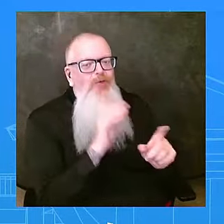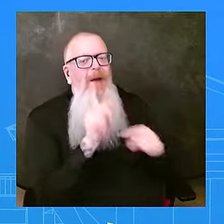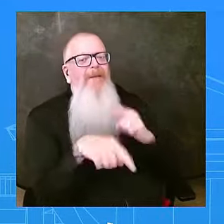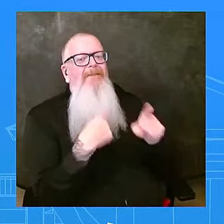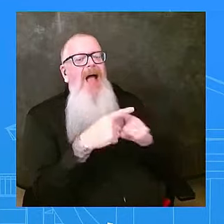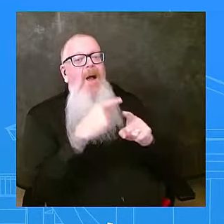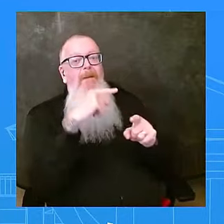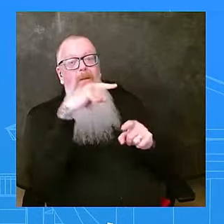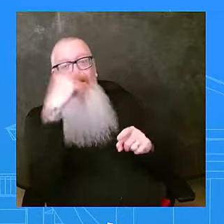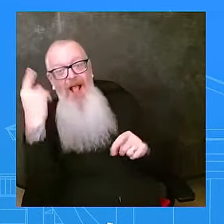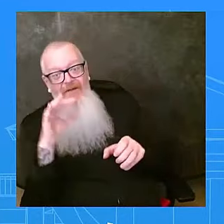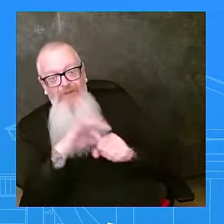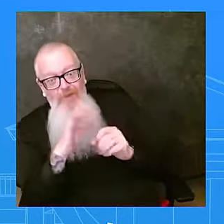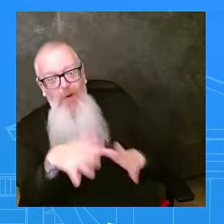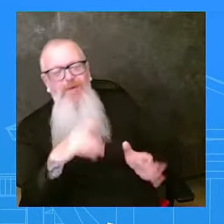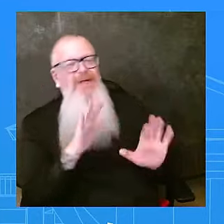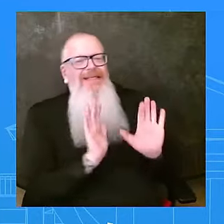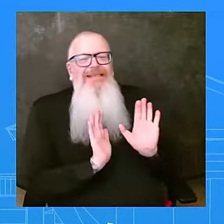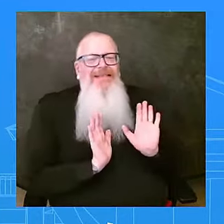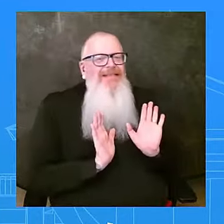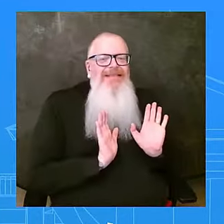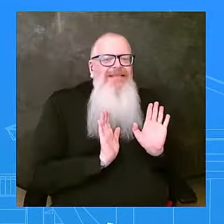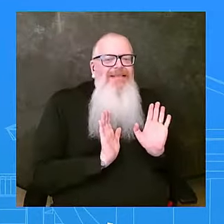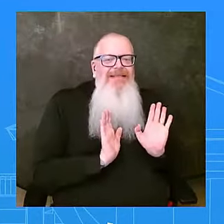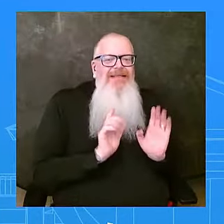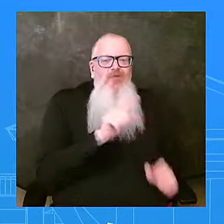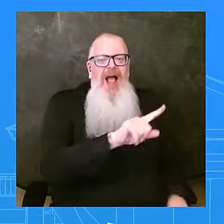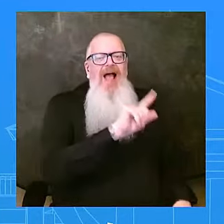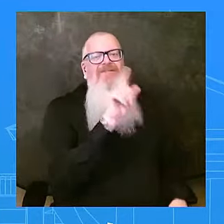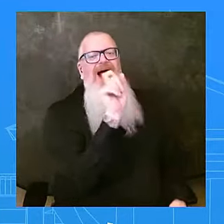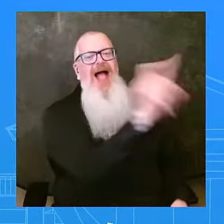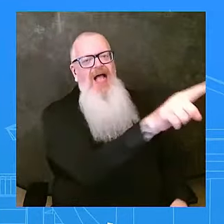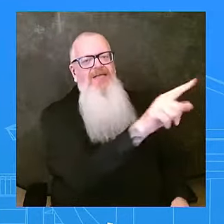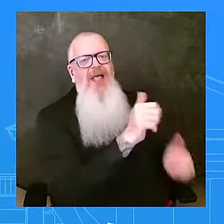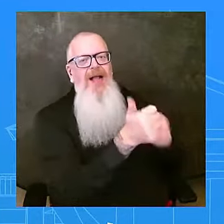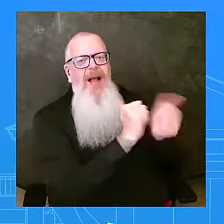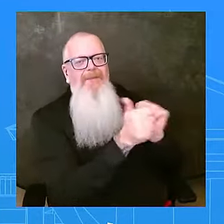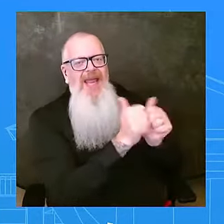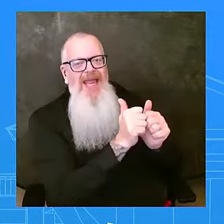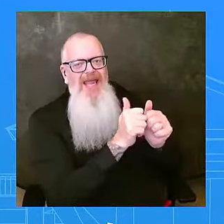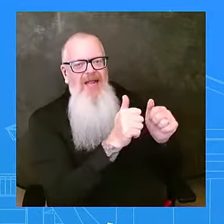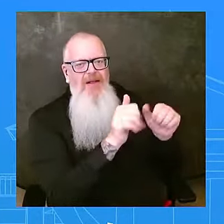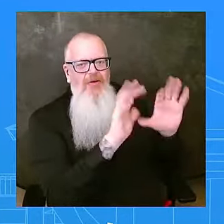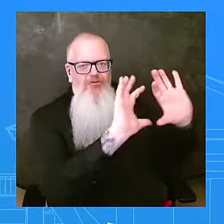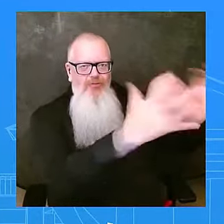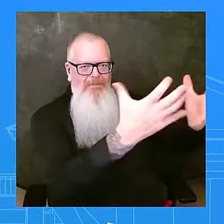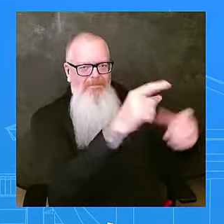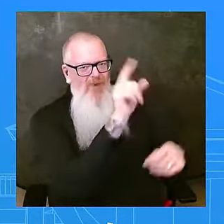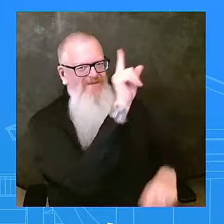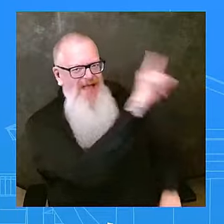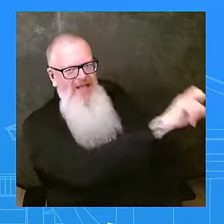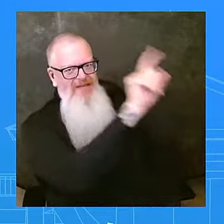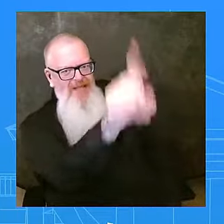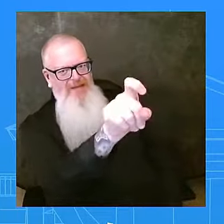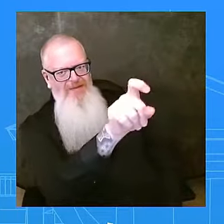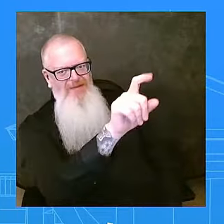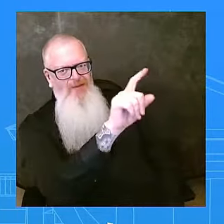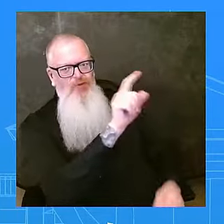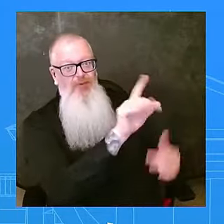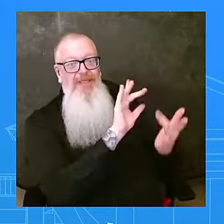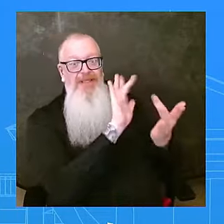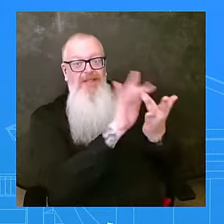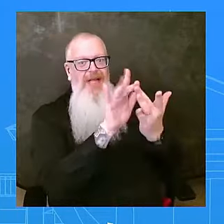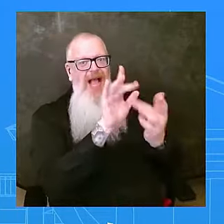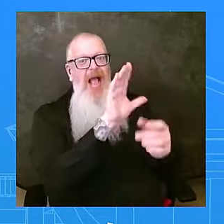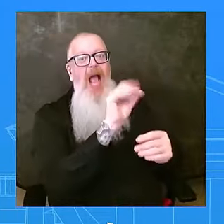would have to ask the campaign specifically on how they're going to do that, what their outreach is going to be. But in terms of the record